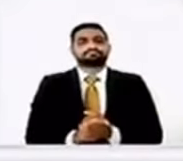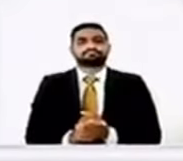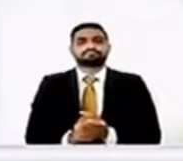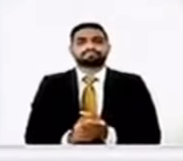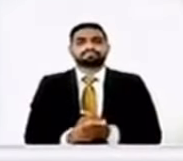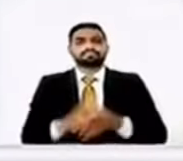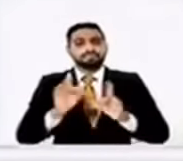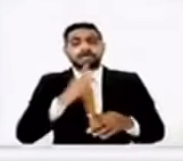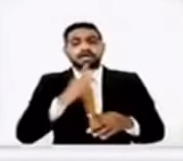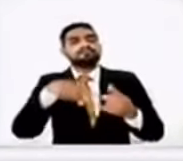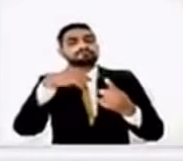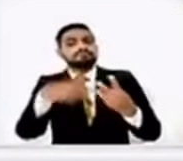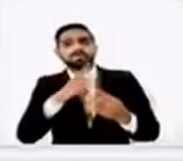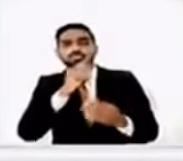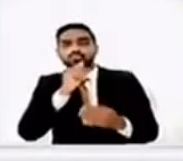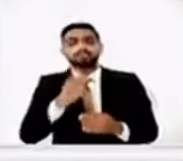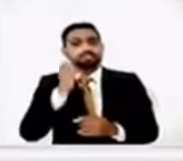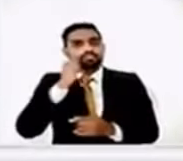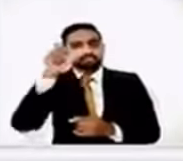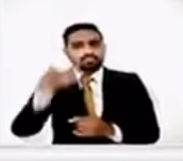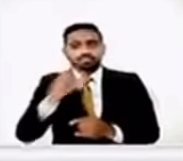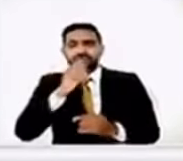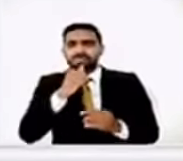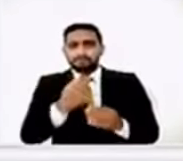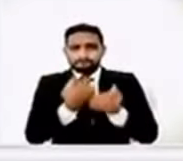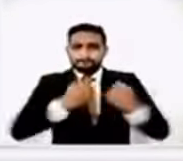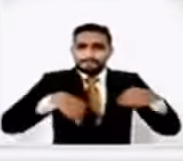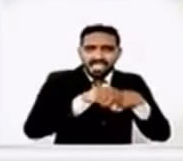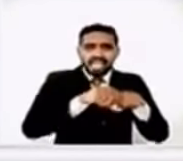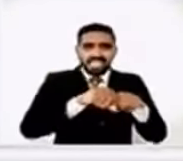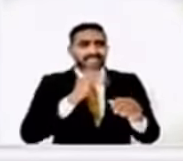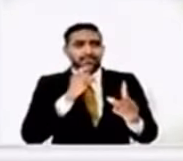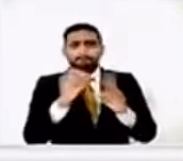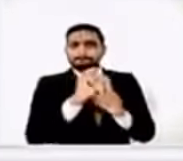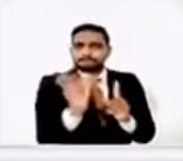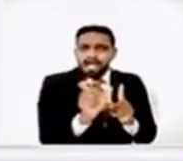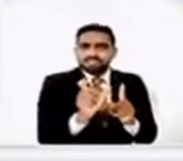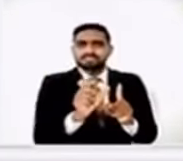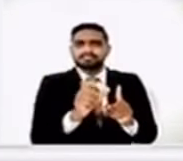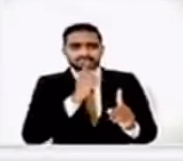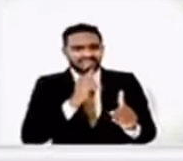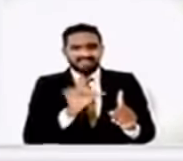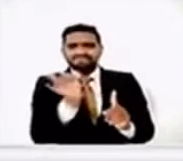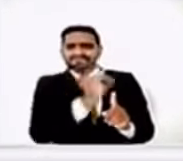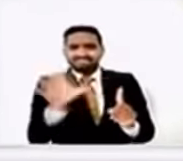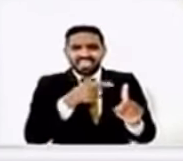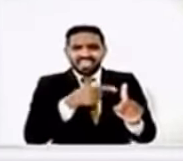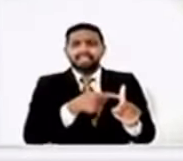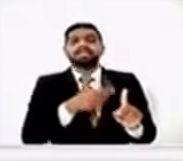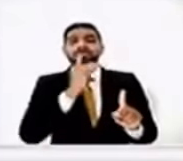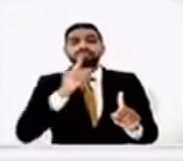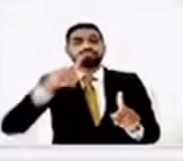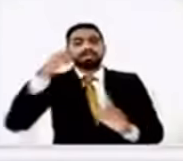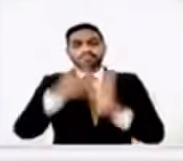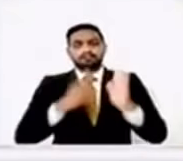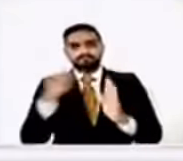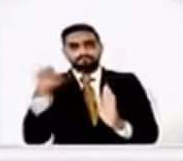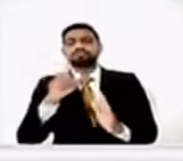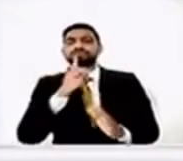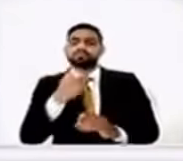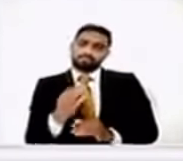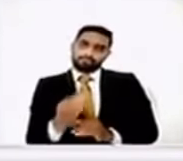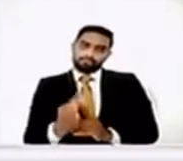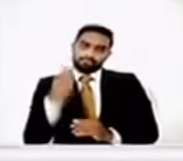single-use polythene and plastics to be banned with effect from the 1st of January 2021. The